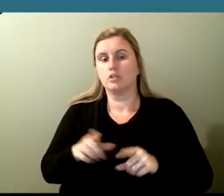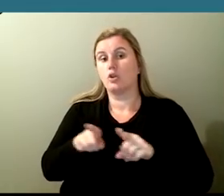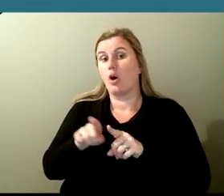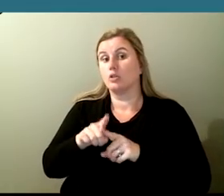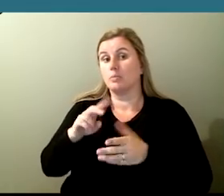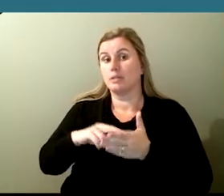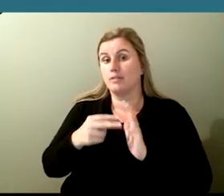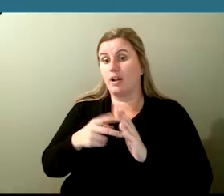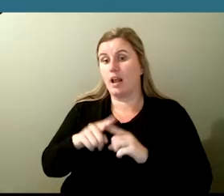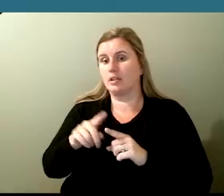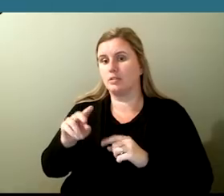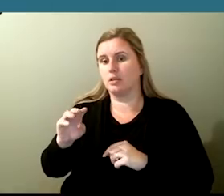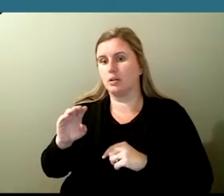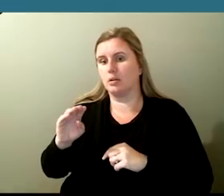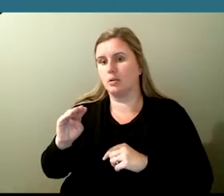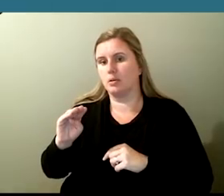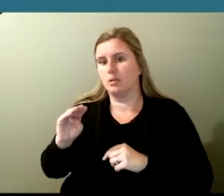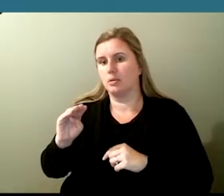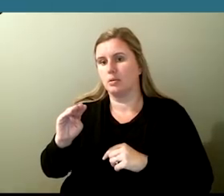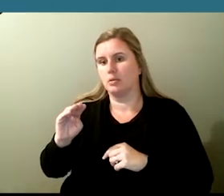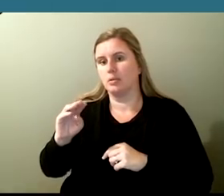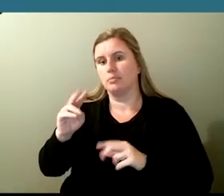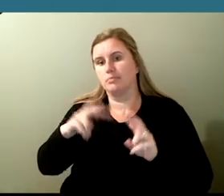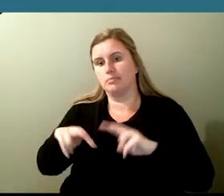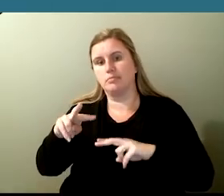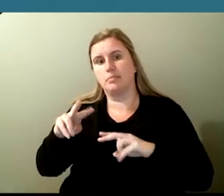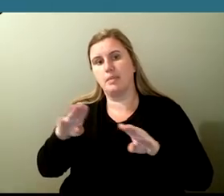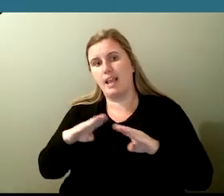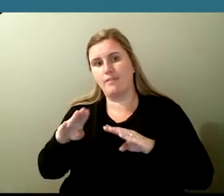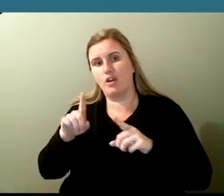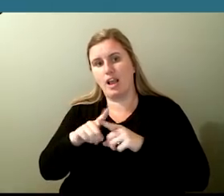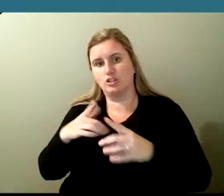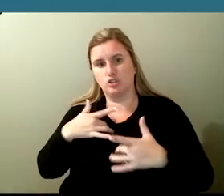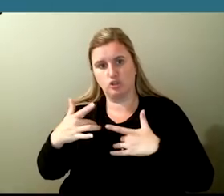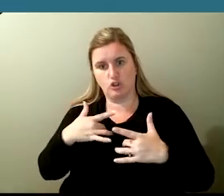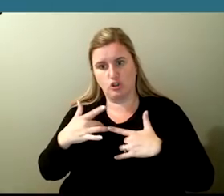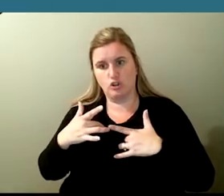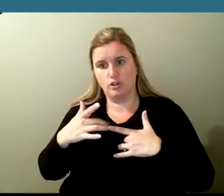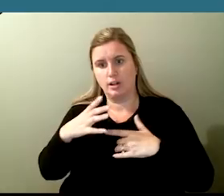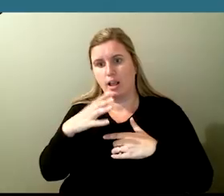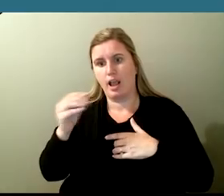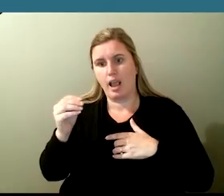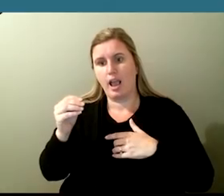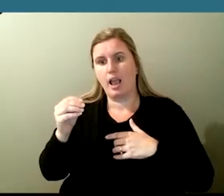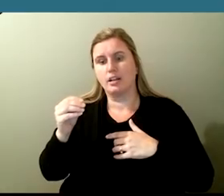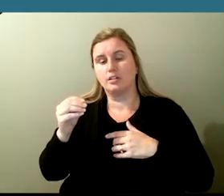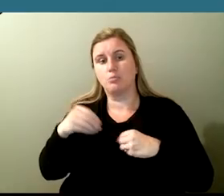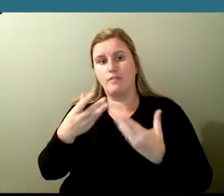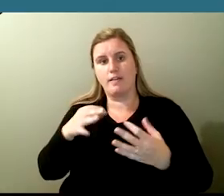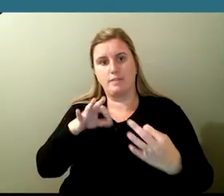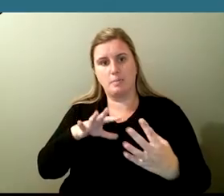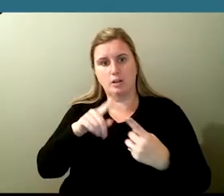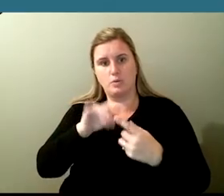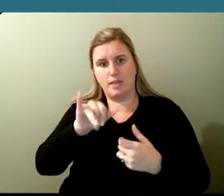defined as monitoring a behavior that is the focus of concern and providing feedback to the individual regarding